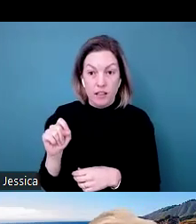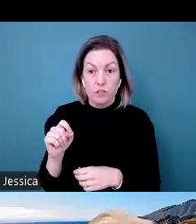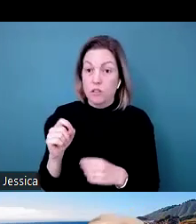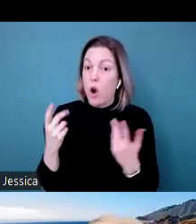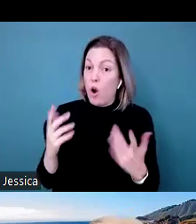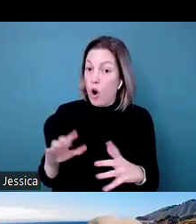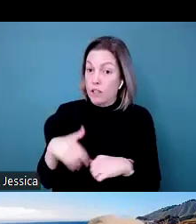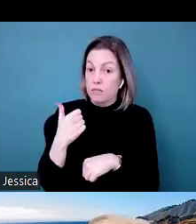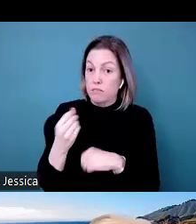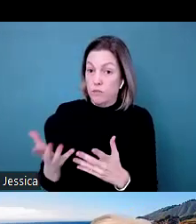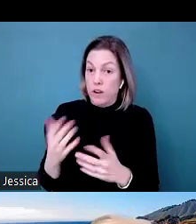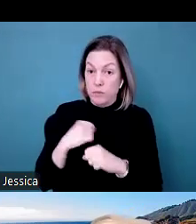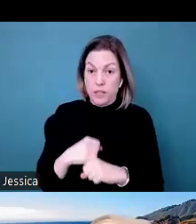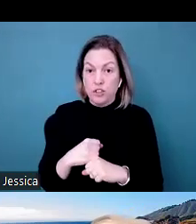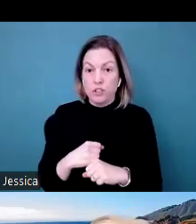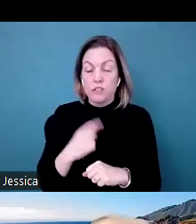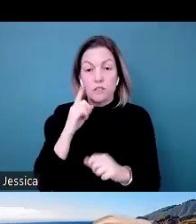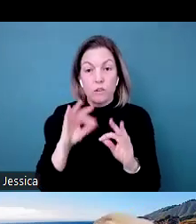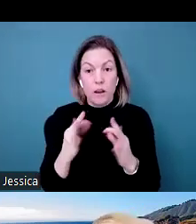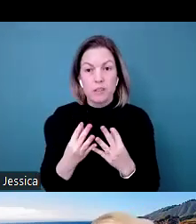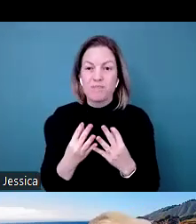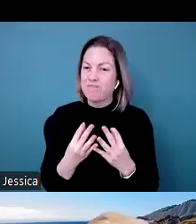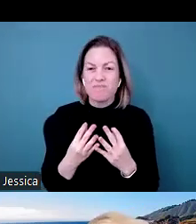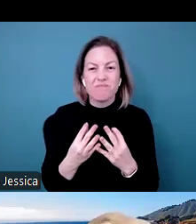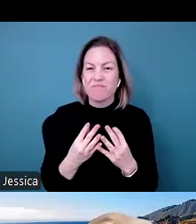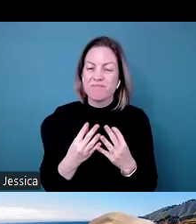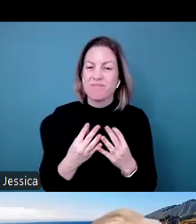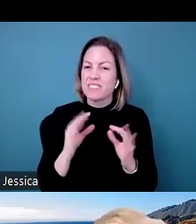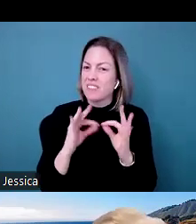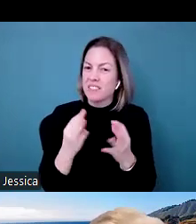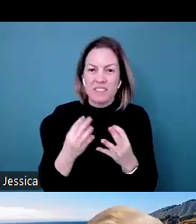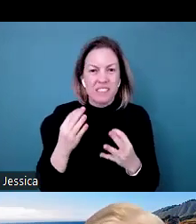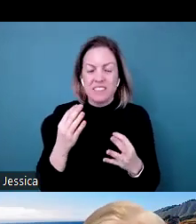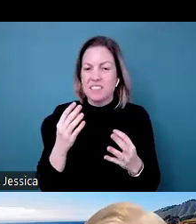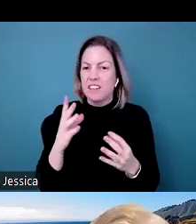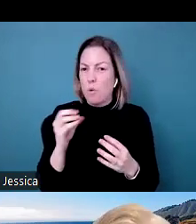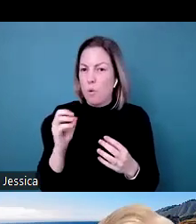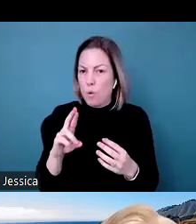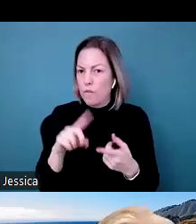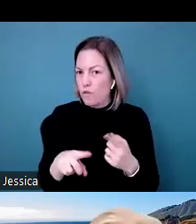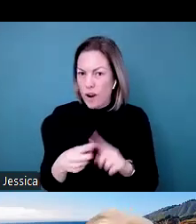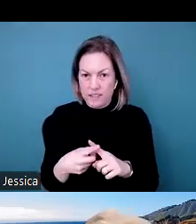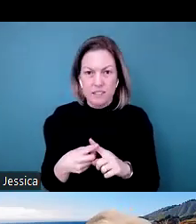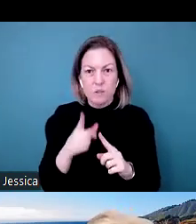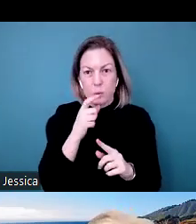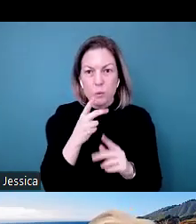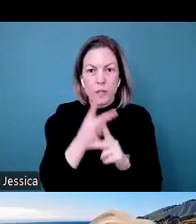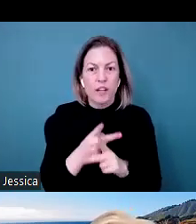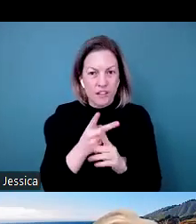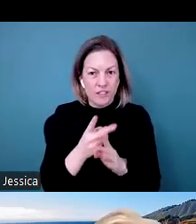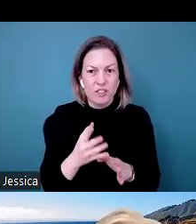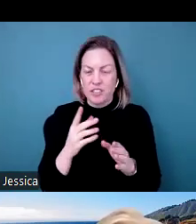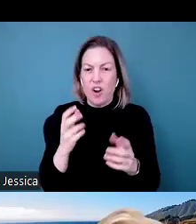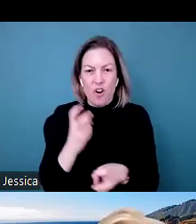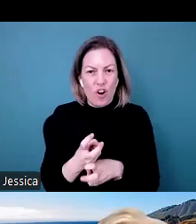families, sometimes it just was difficult for families to advocate, or friends who were caregivers to advocate